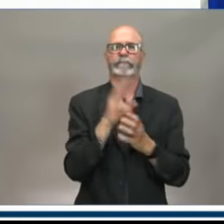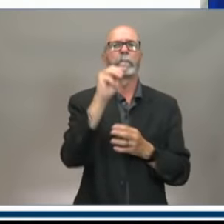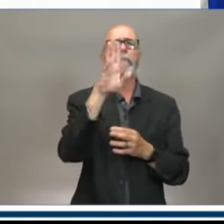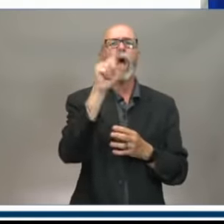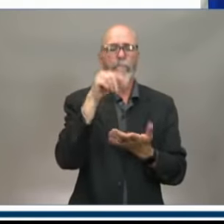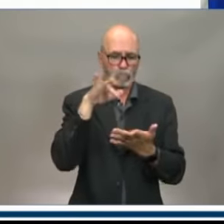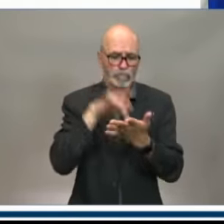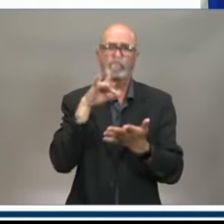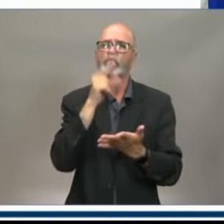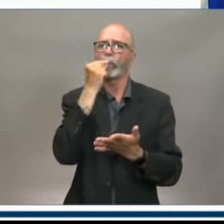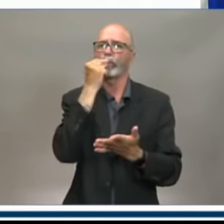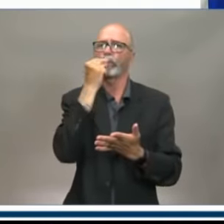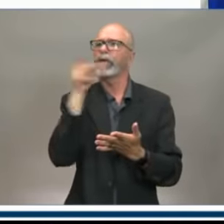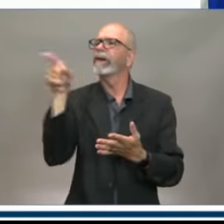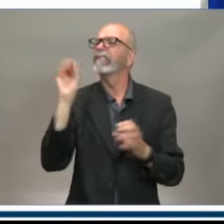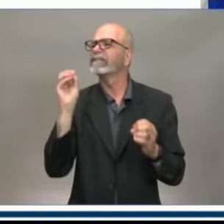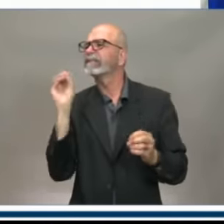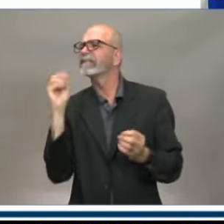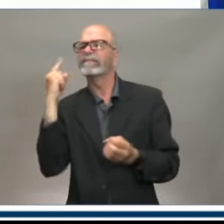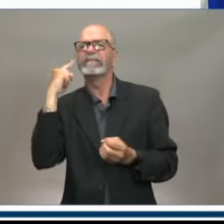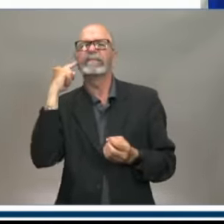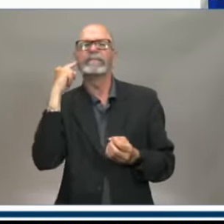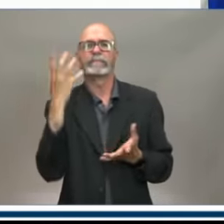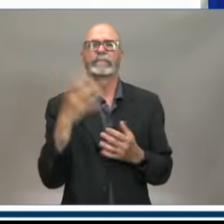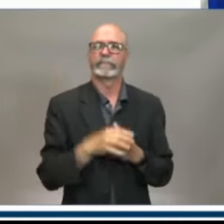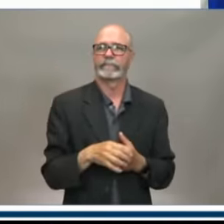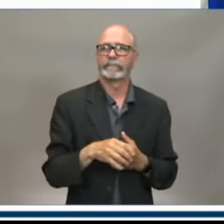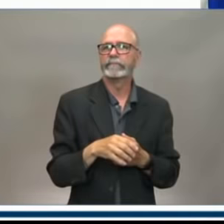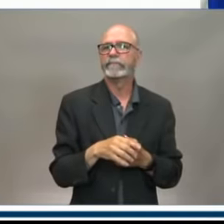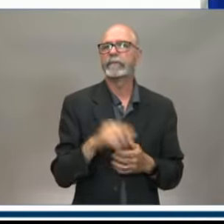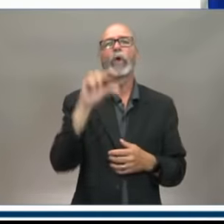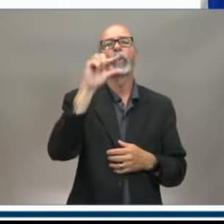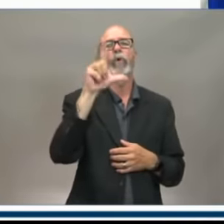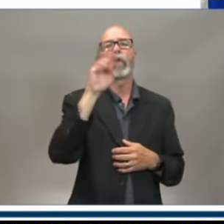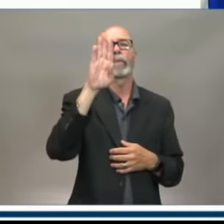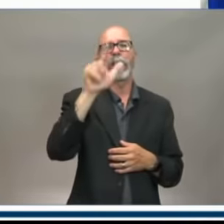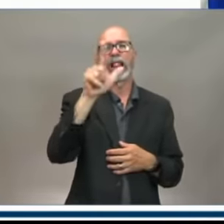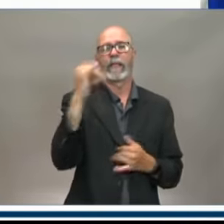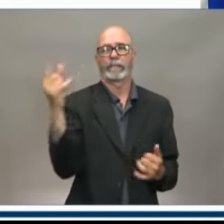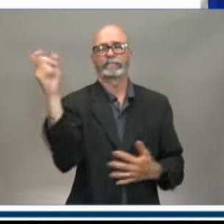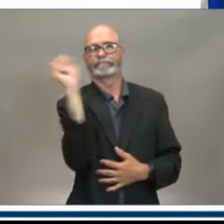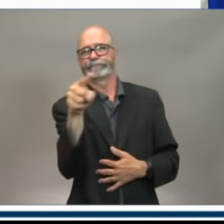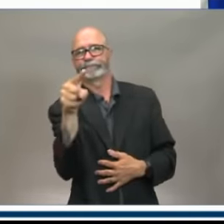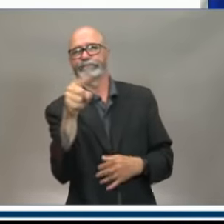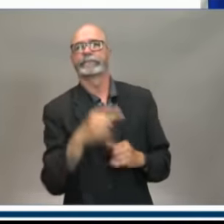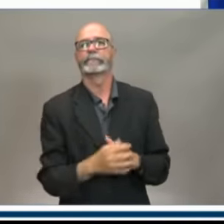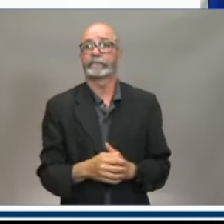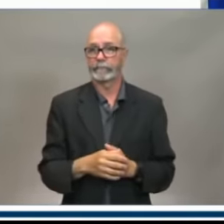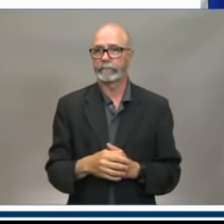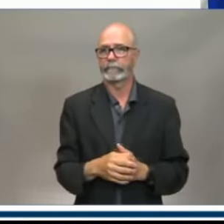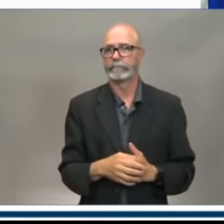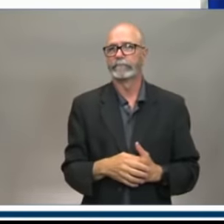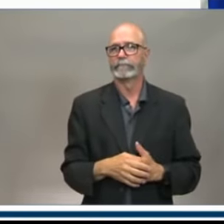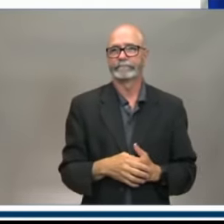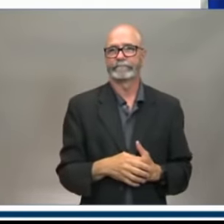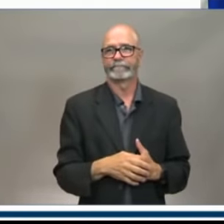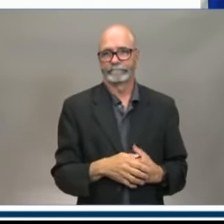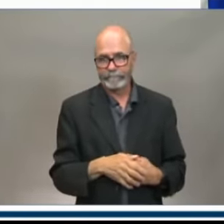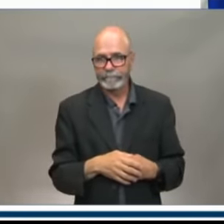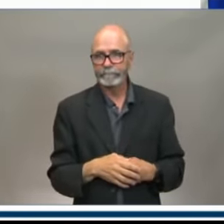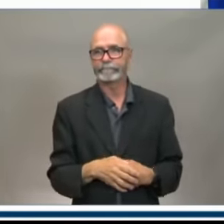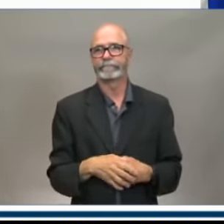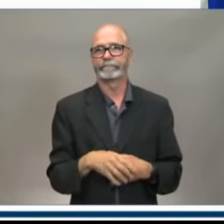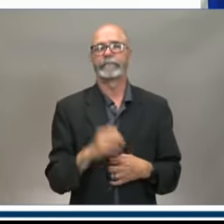start with Alicia Drouse from Global. Go ahead, Alicia. Thank you. This question is for the